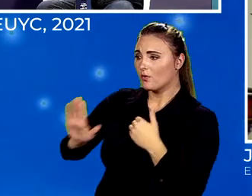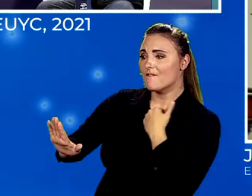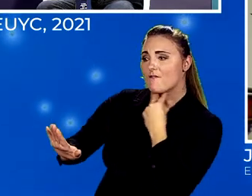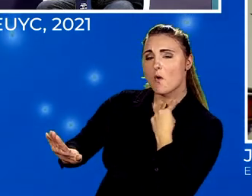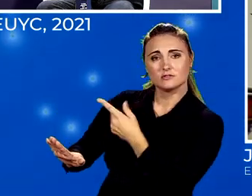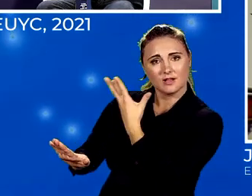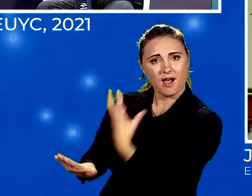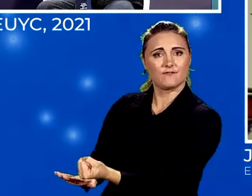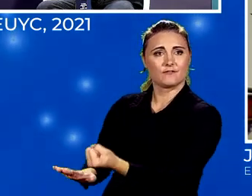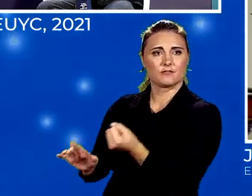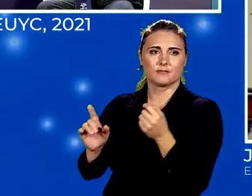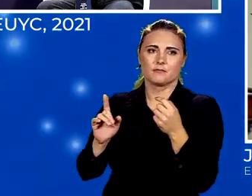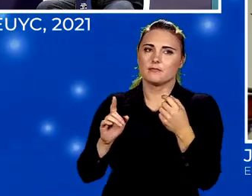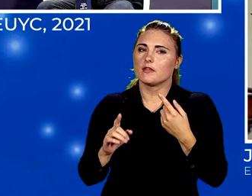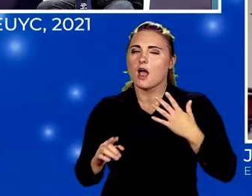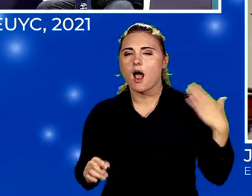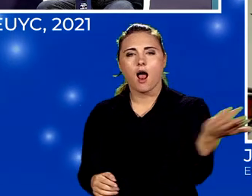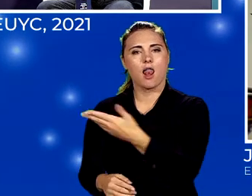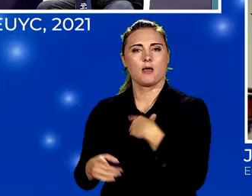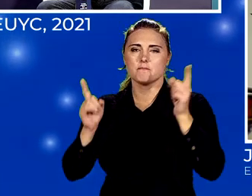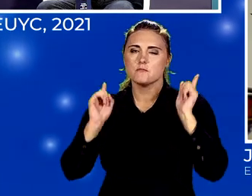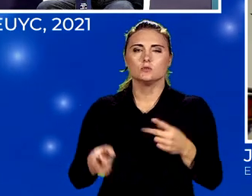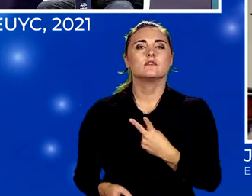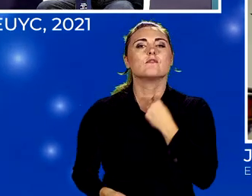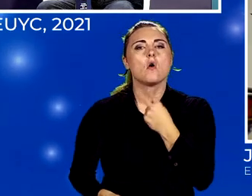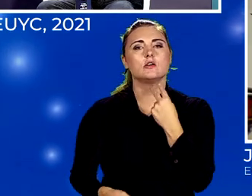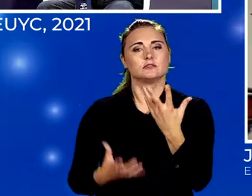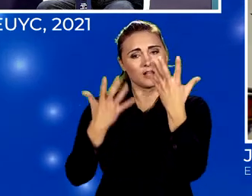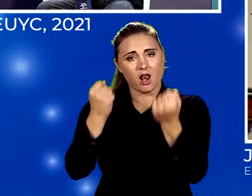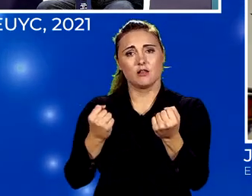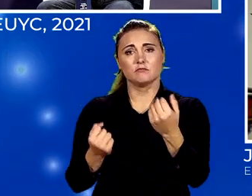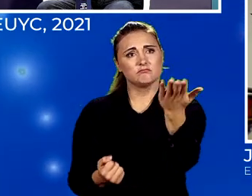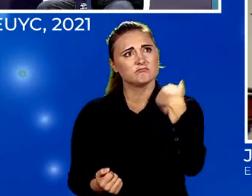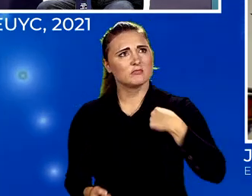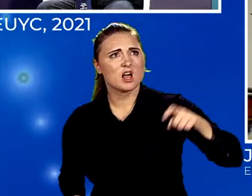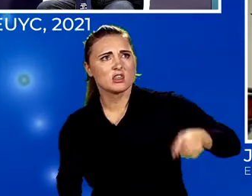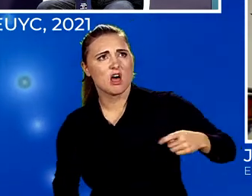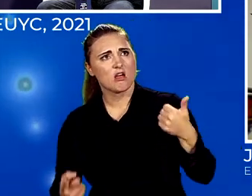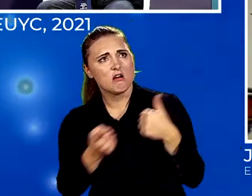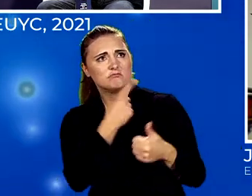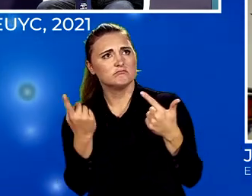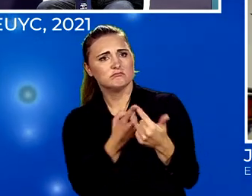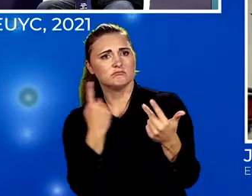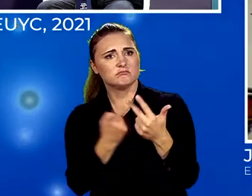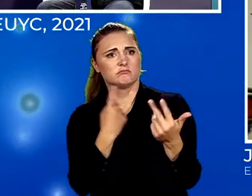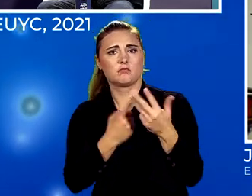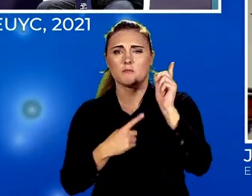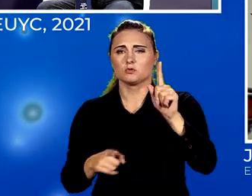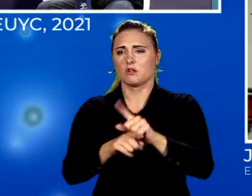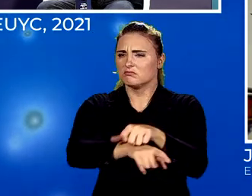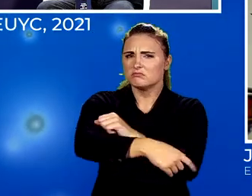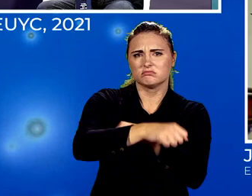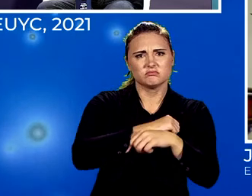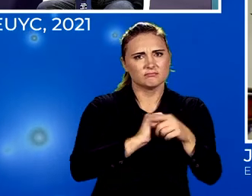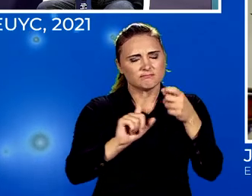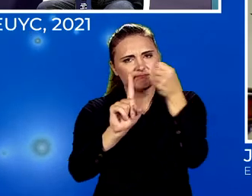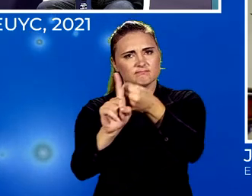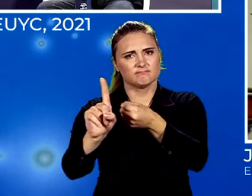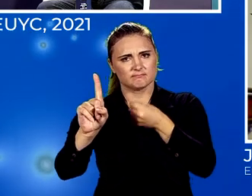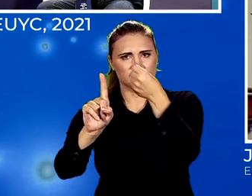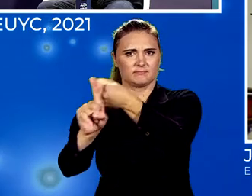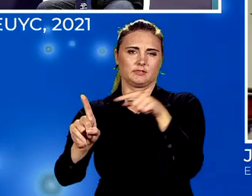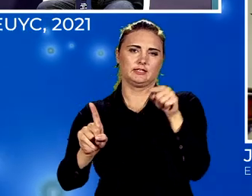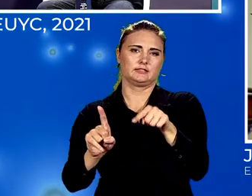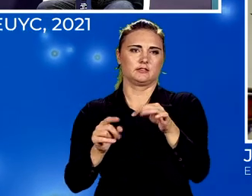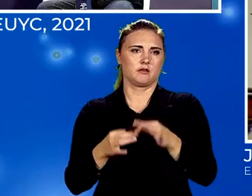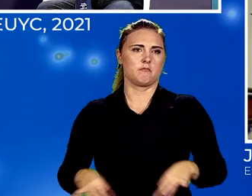be loud. They need to demand to be heard and be persistent in that. In my heart, I'm still